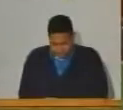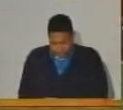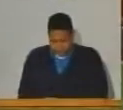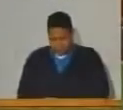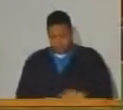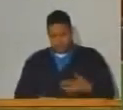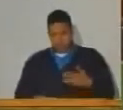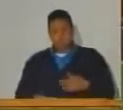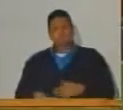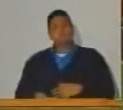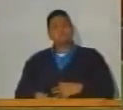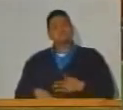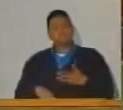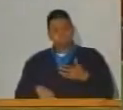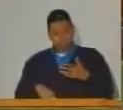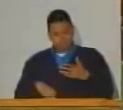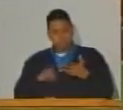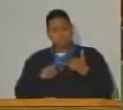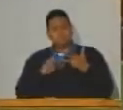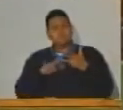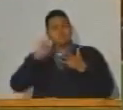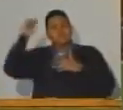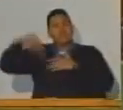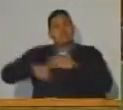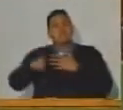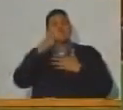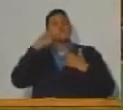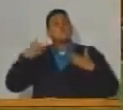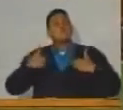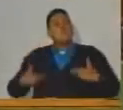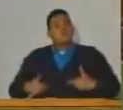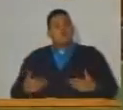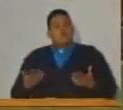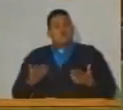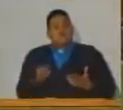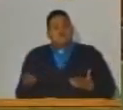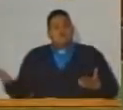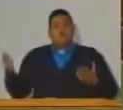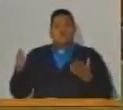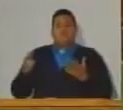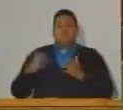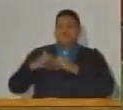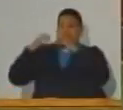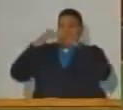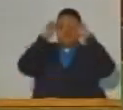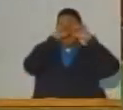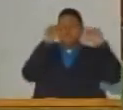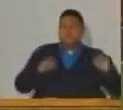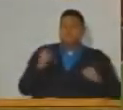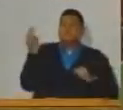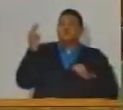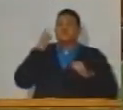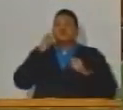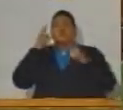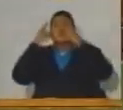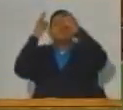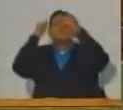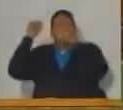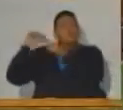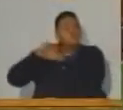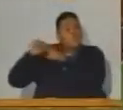Implementing the human capital management enterprise system, which will be used to make projections in